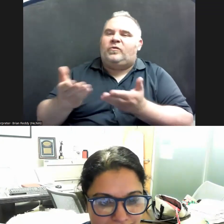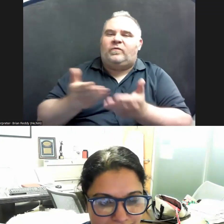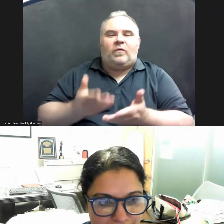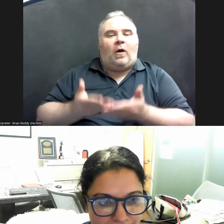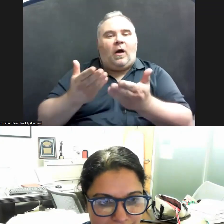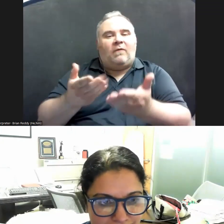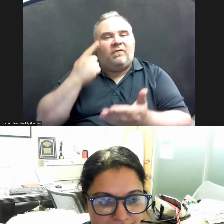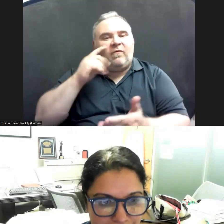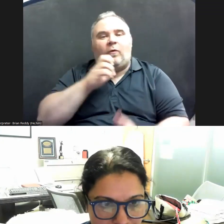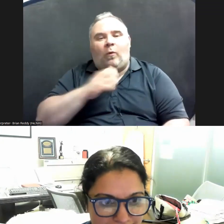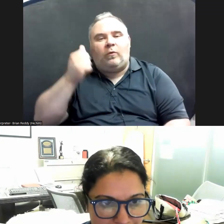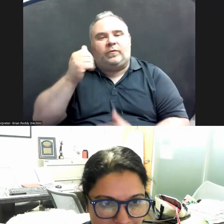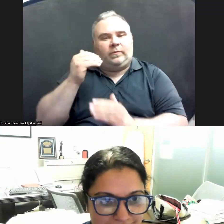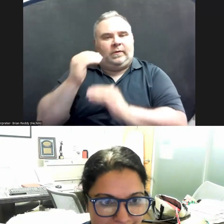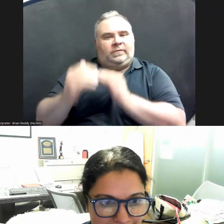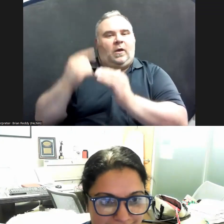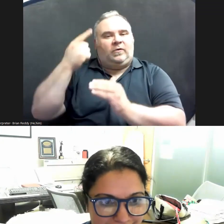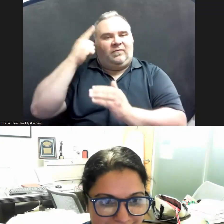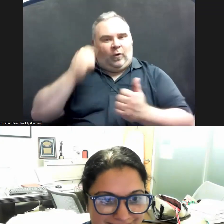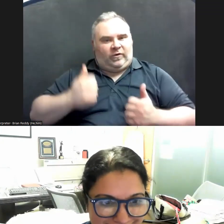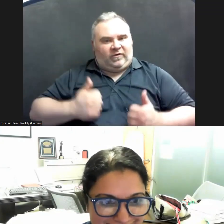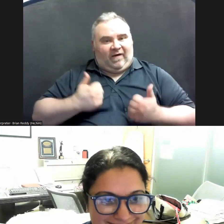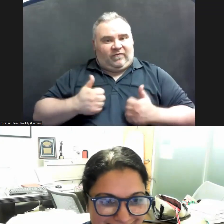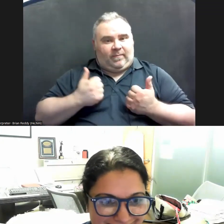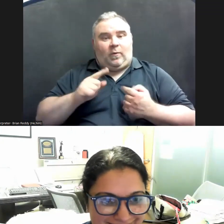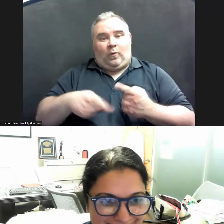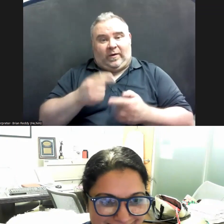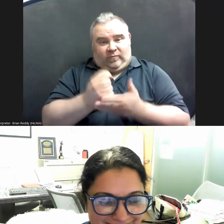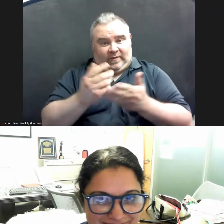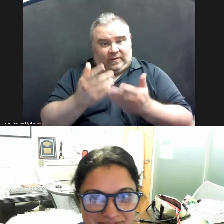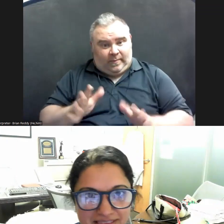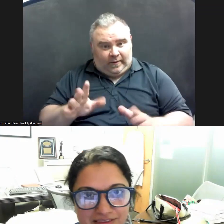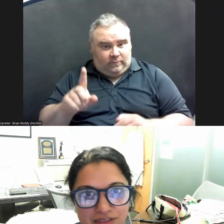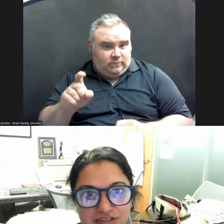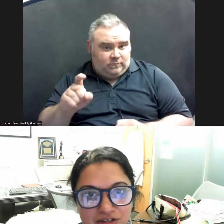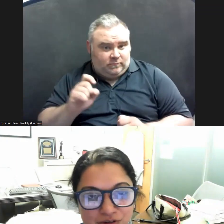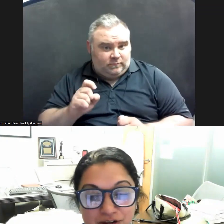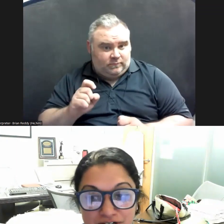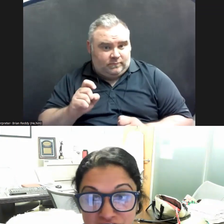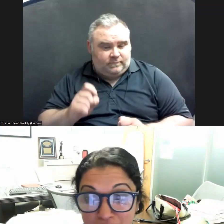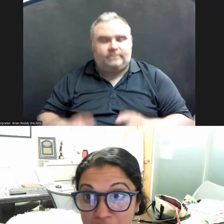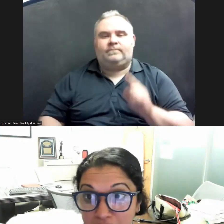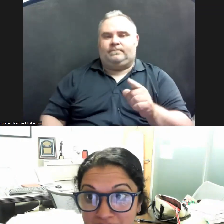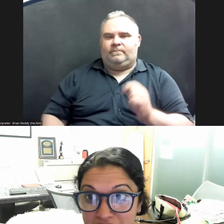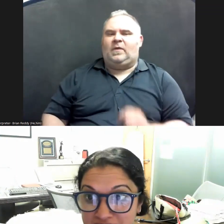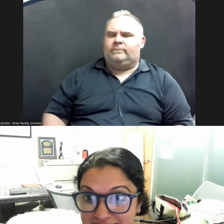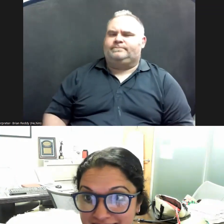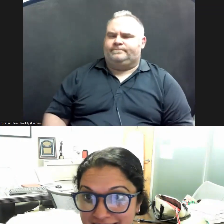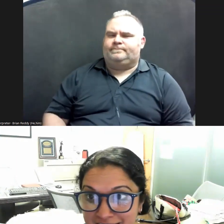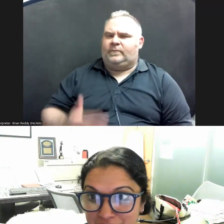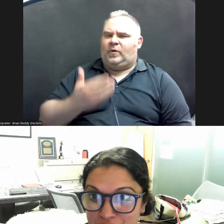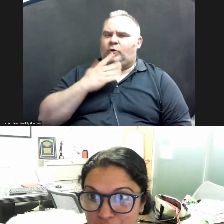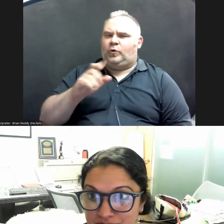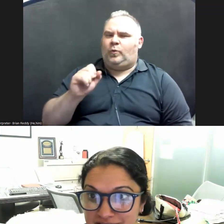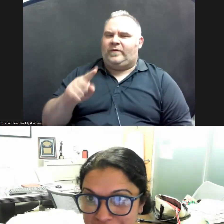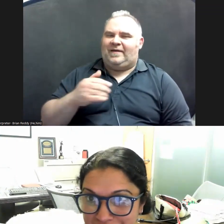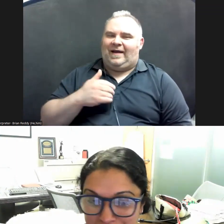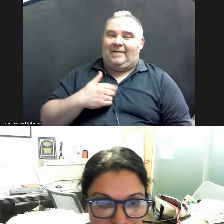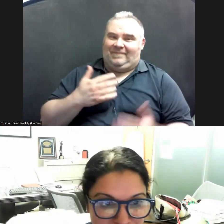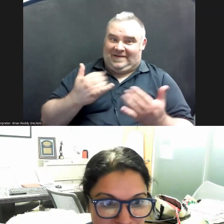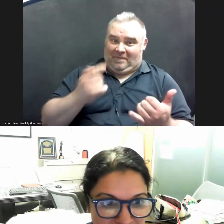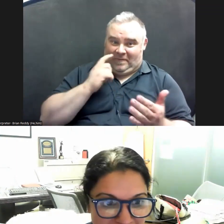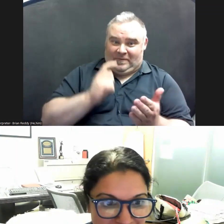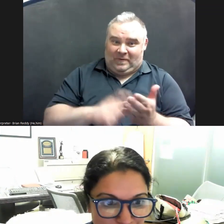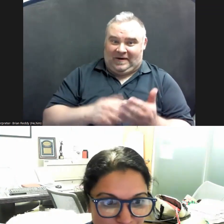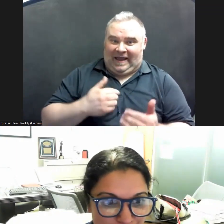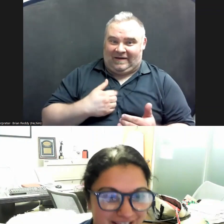offered for older adults in regards to survivorship once treatment is complete? So that's a great question. I want to apologize again. I now noticed that I had a